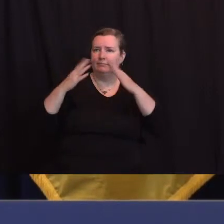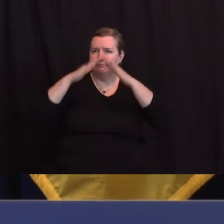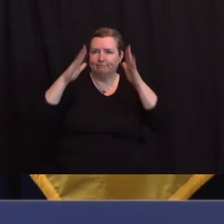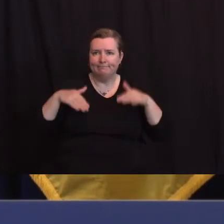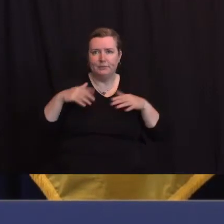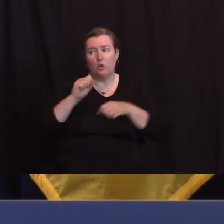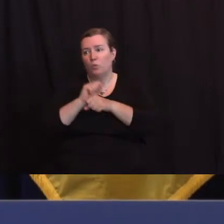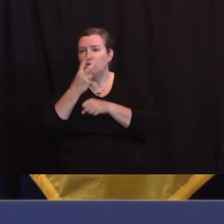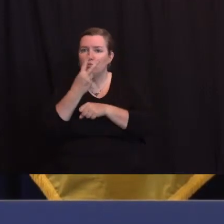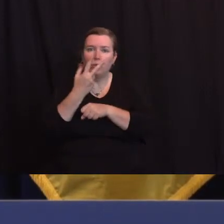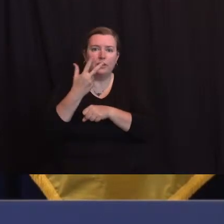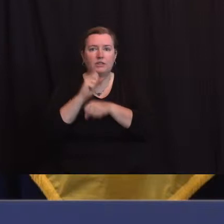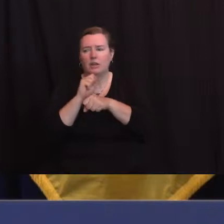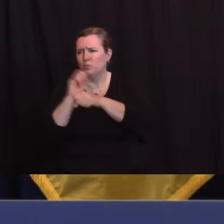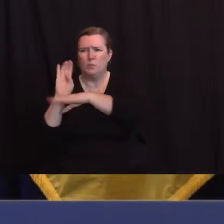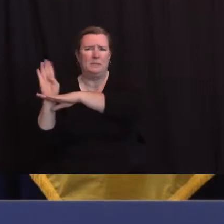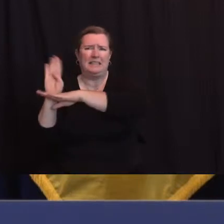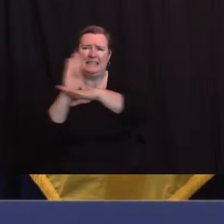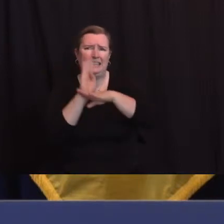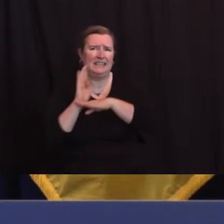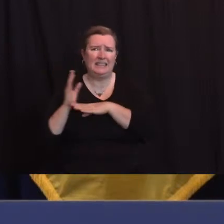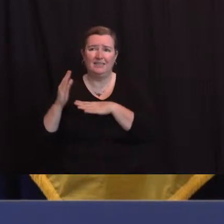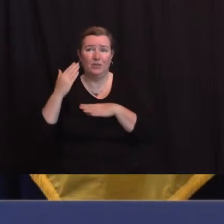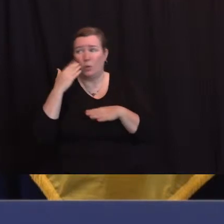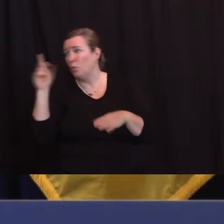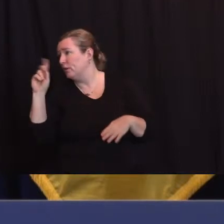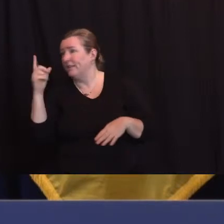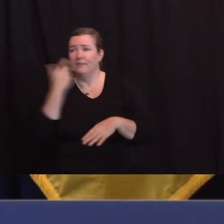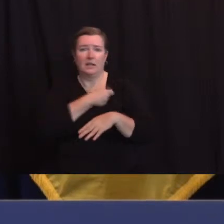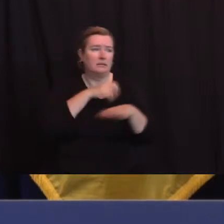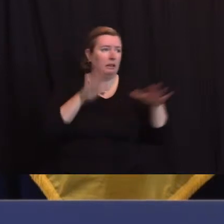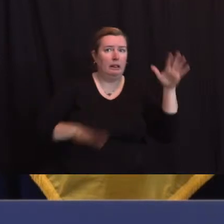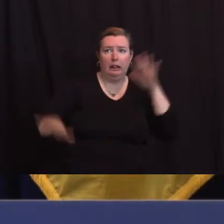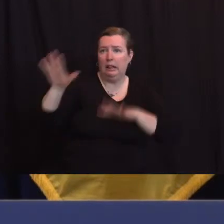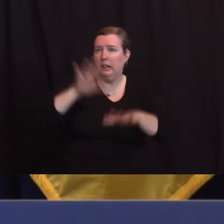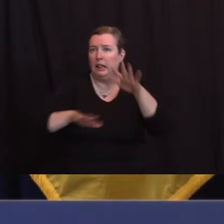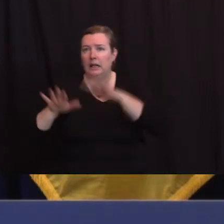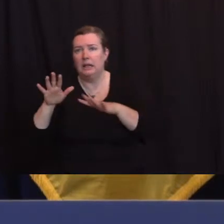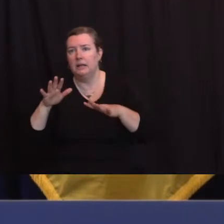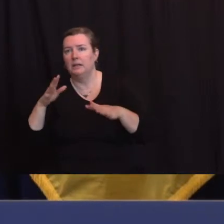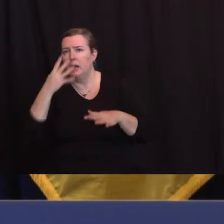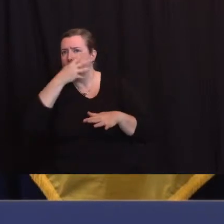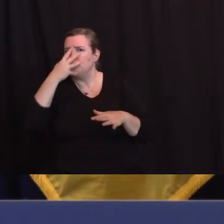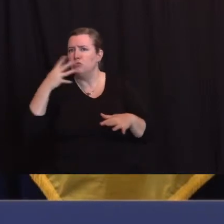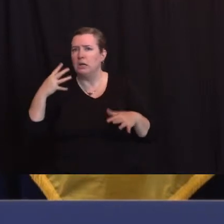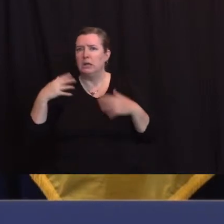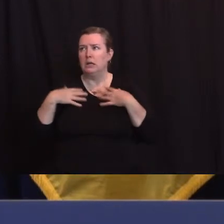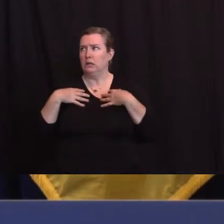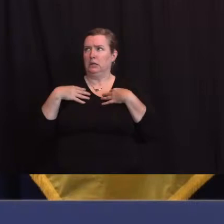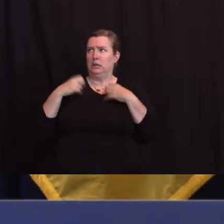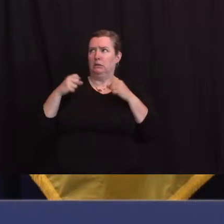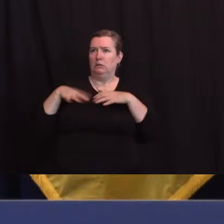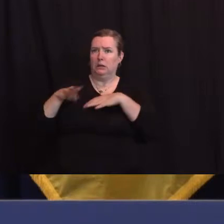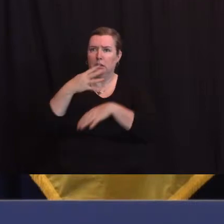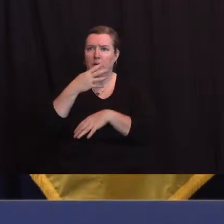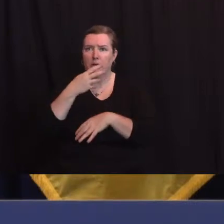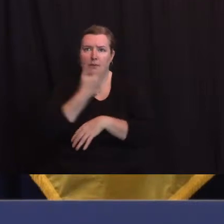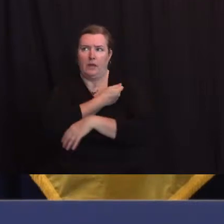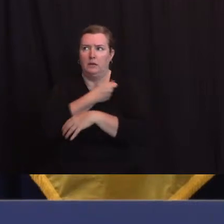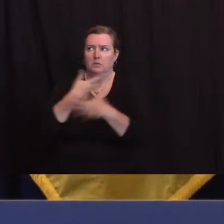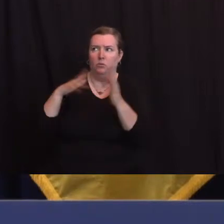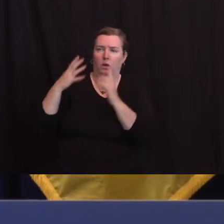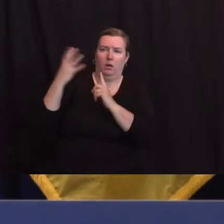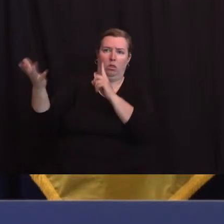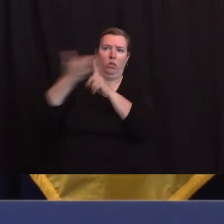know legitimately where the local location is. They may think their immigration status is going to be held against them. They may think it costs money. At